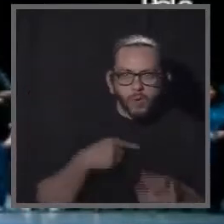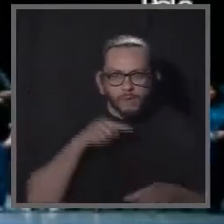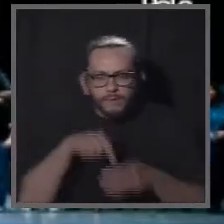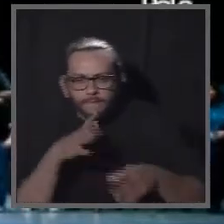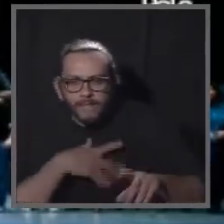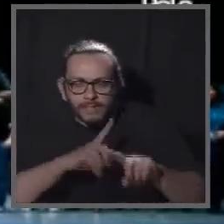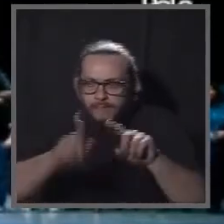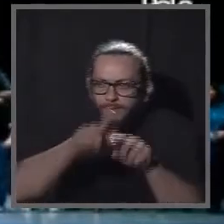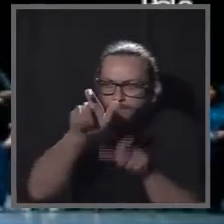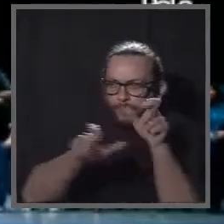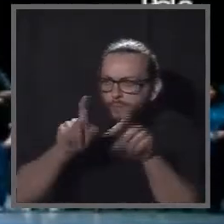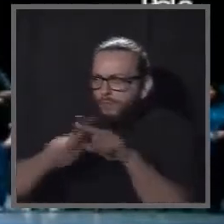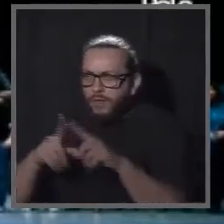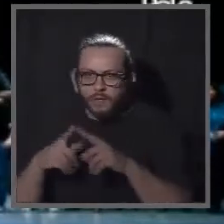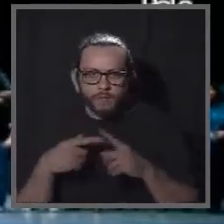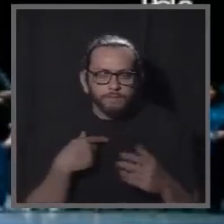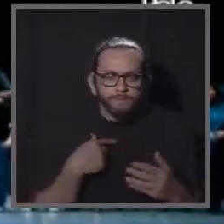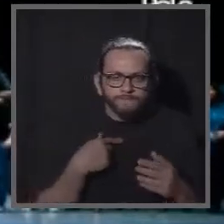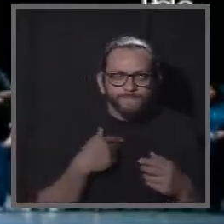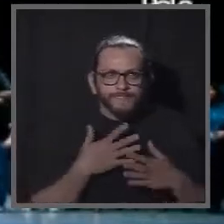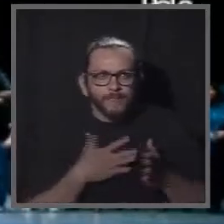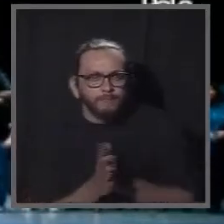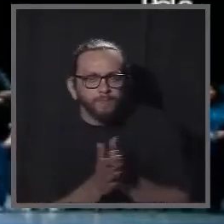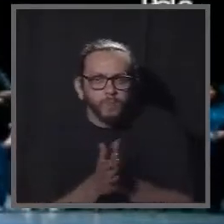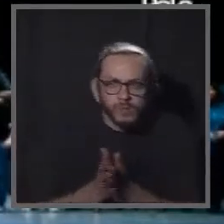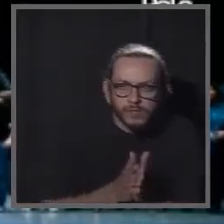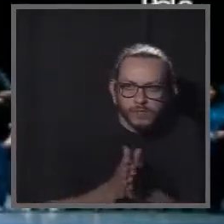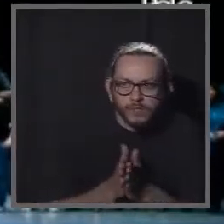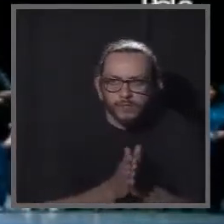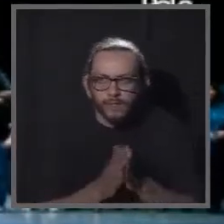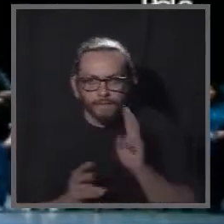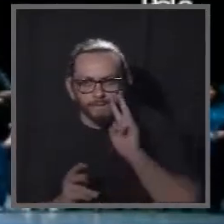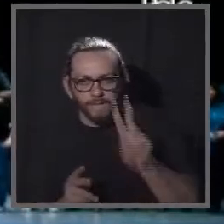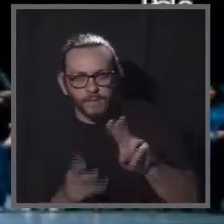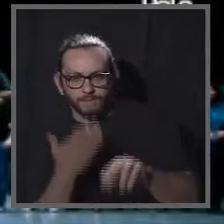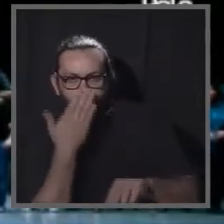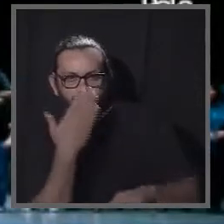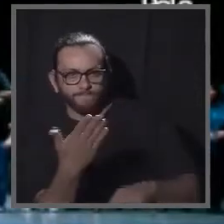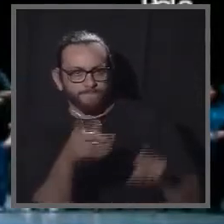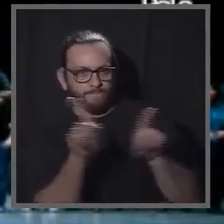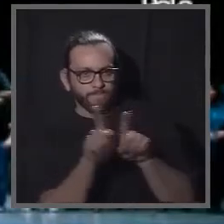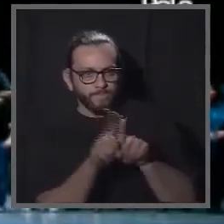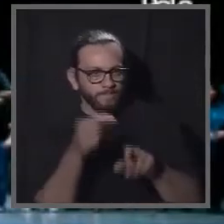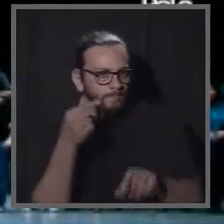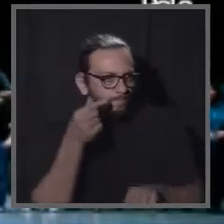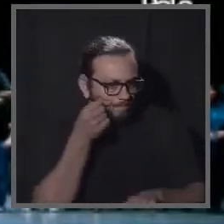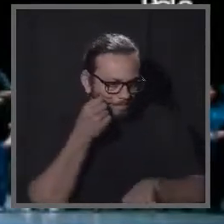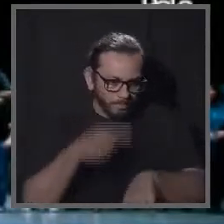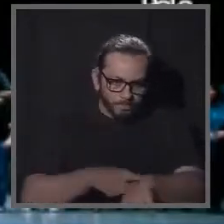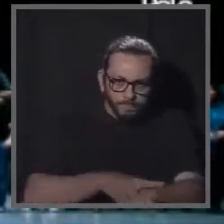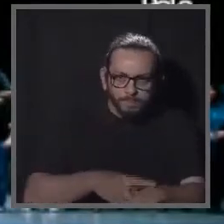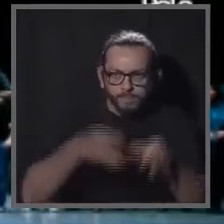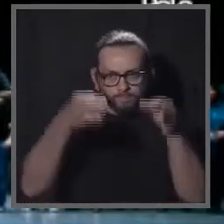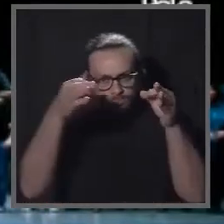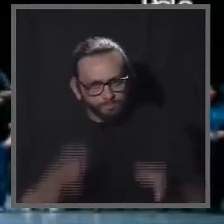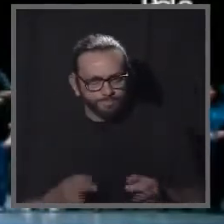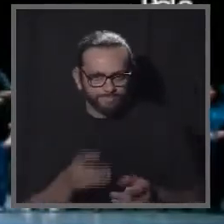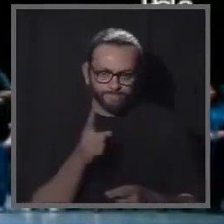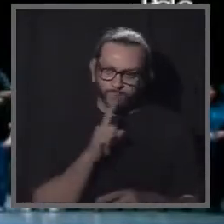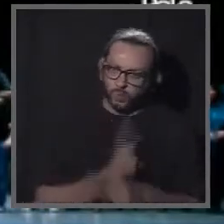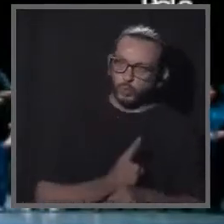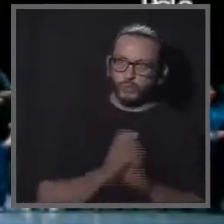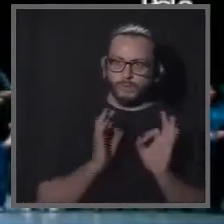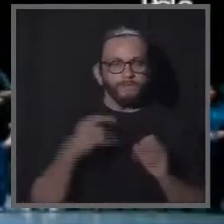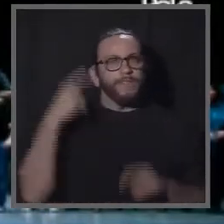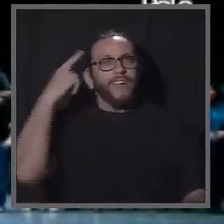diversity was, what it meant, facing this diversity and looking face to face instead of